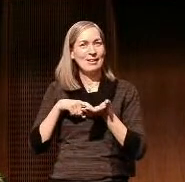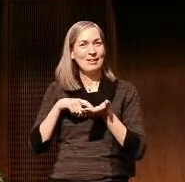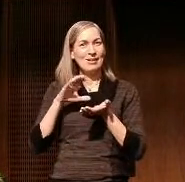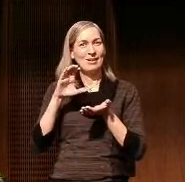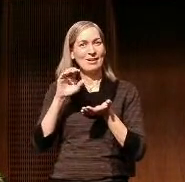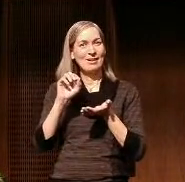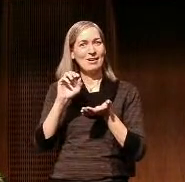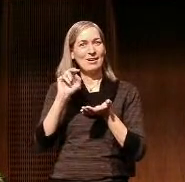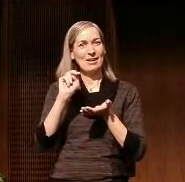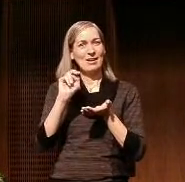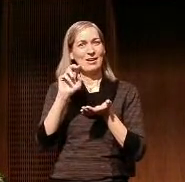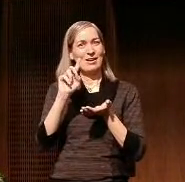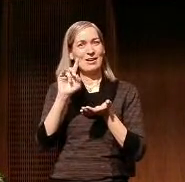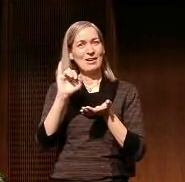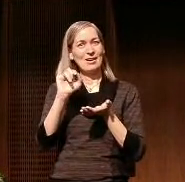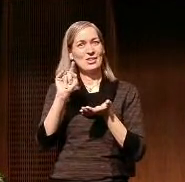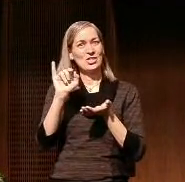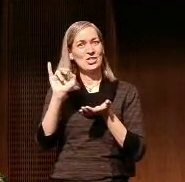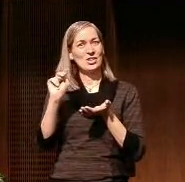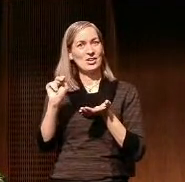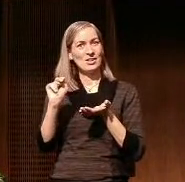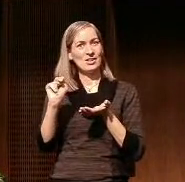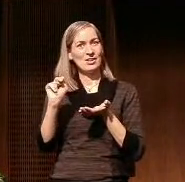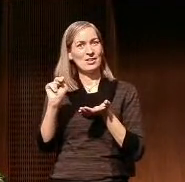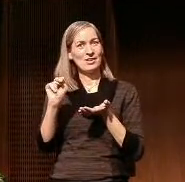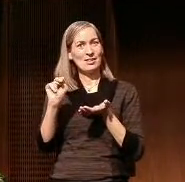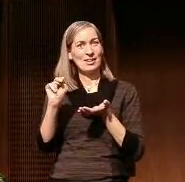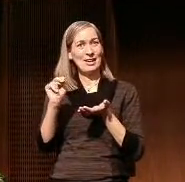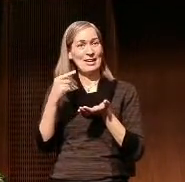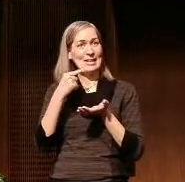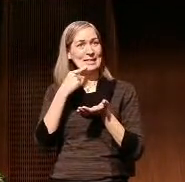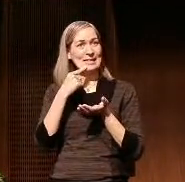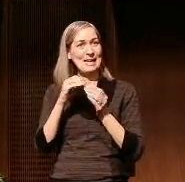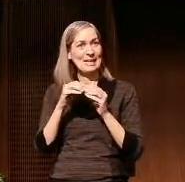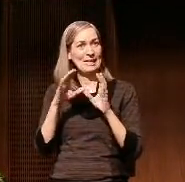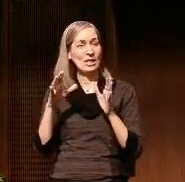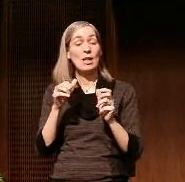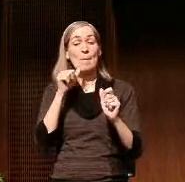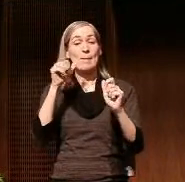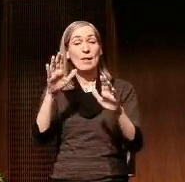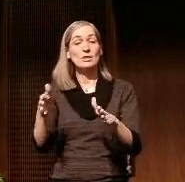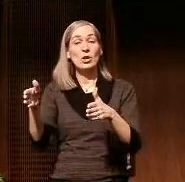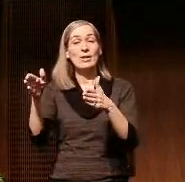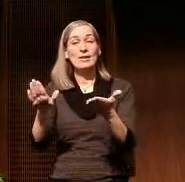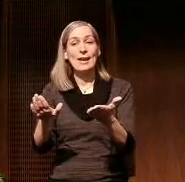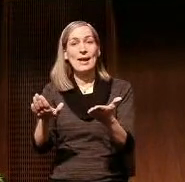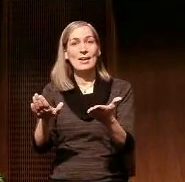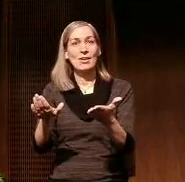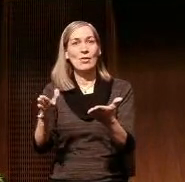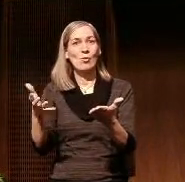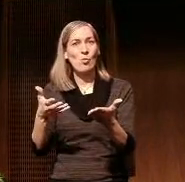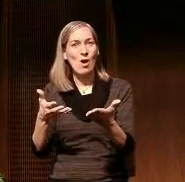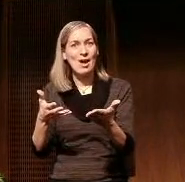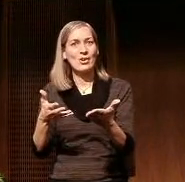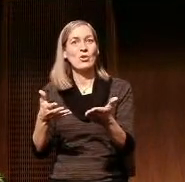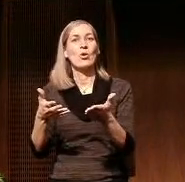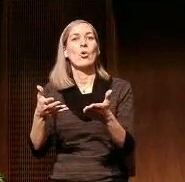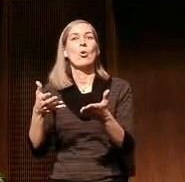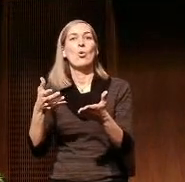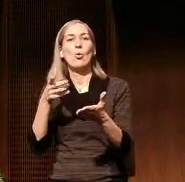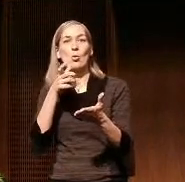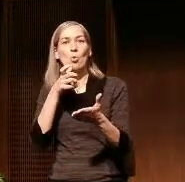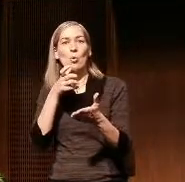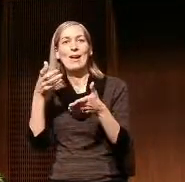this passage, the condition is stated clearly. Blessed are the dead that die in the